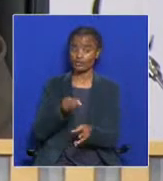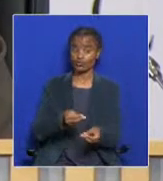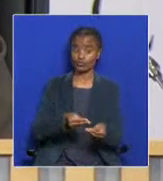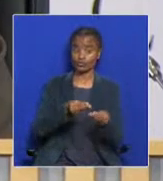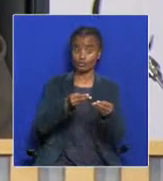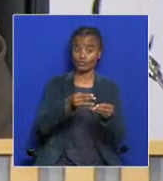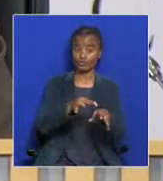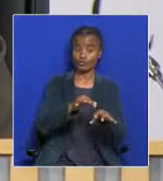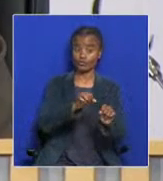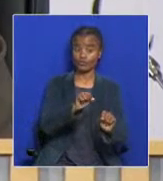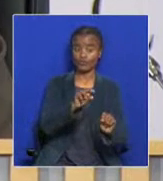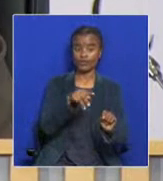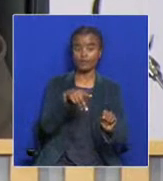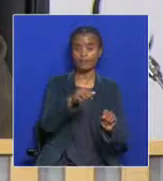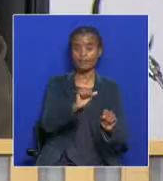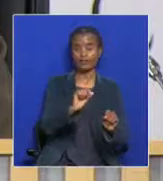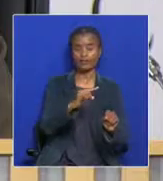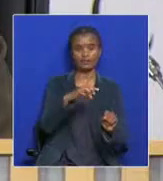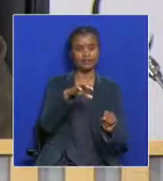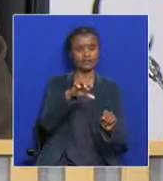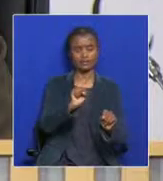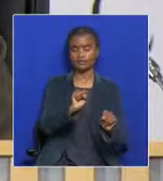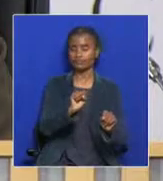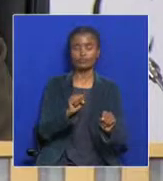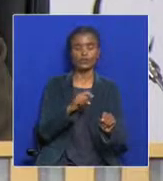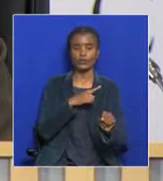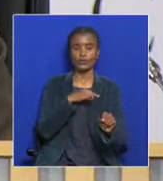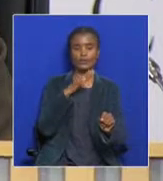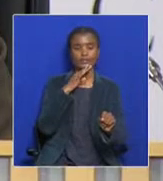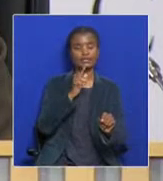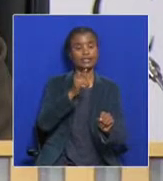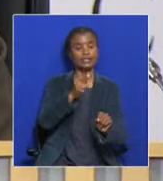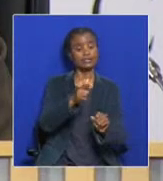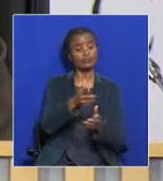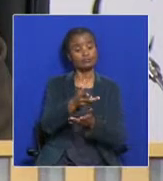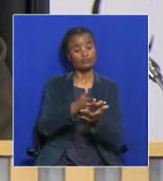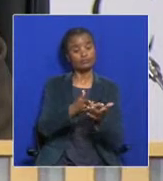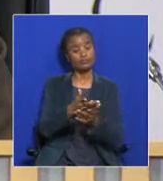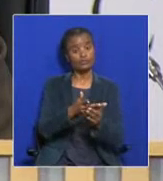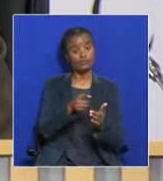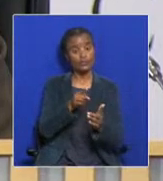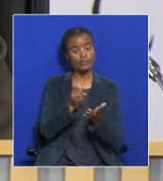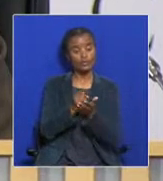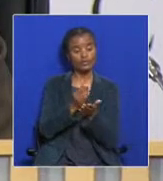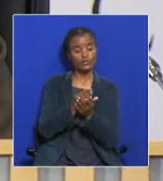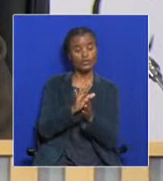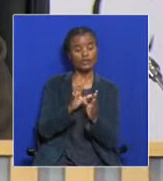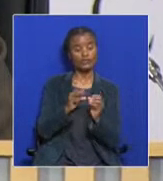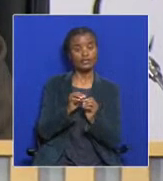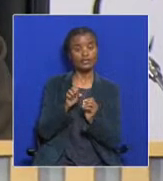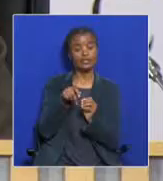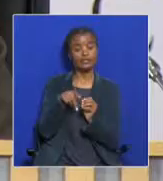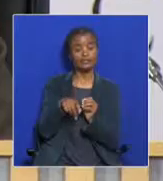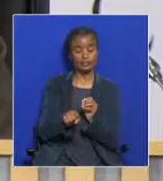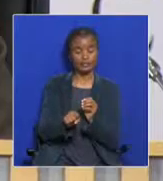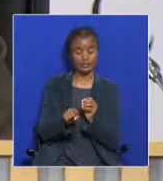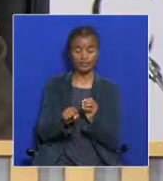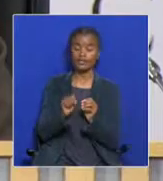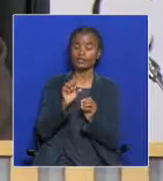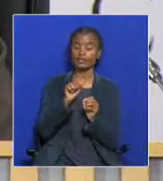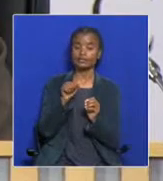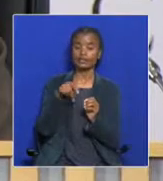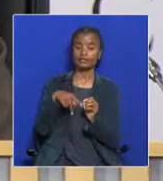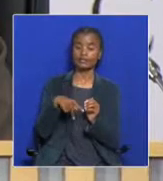talked to him about making sure that these things are entered in the SAP 13. So you continued